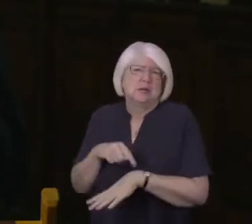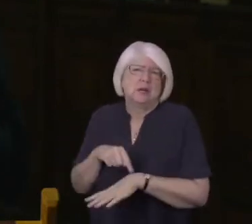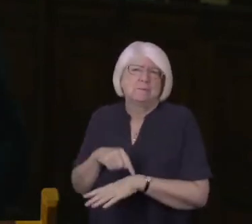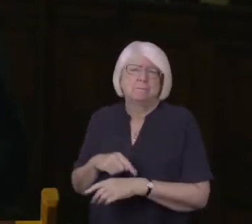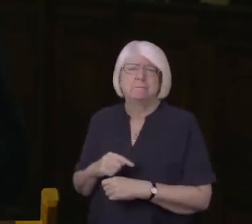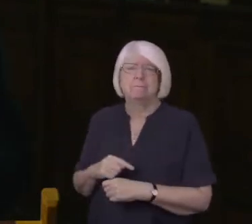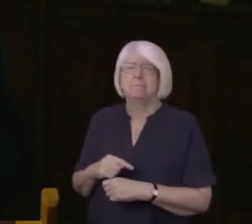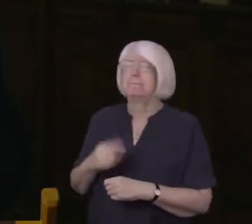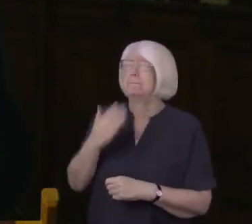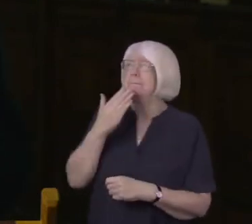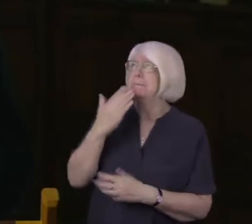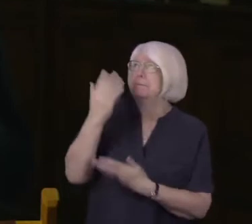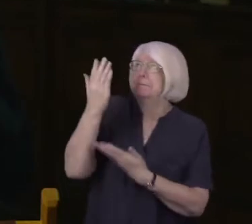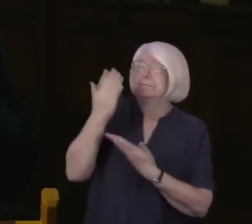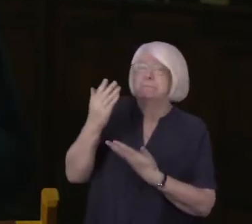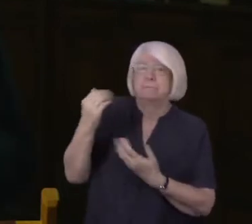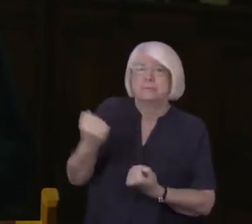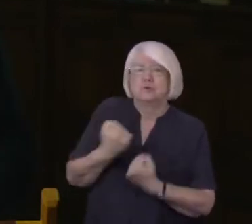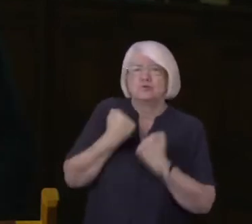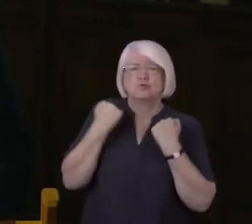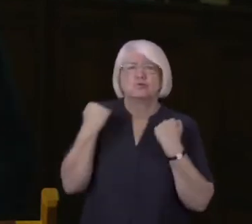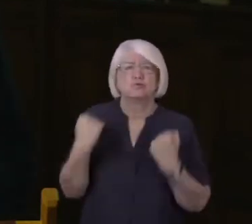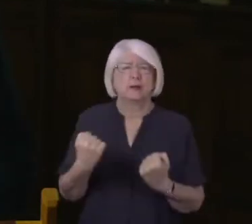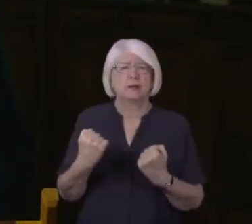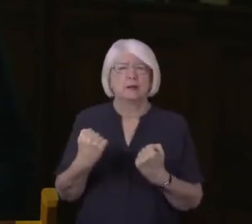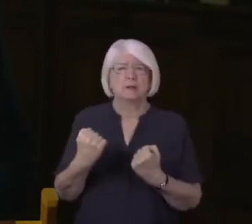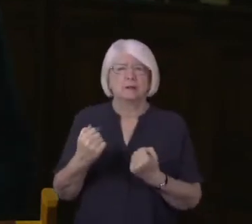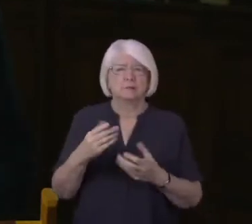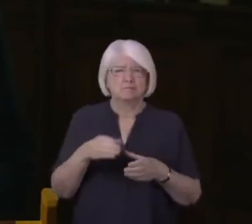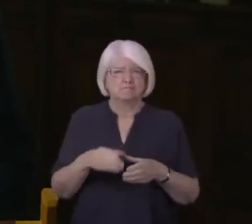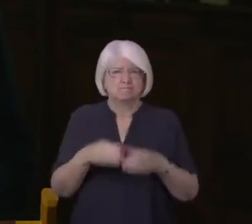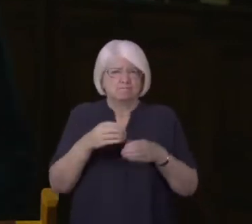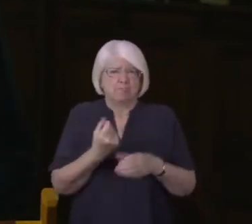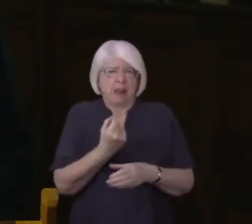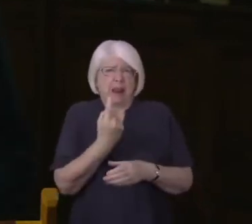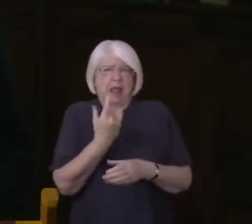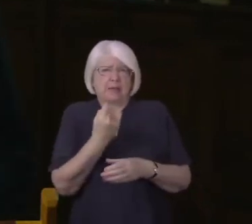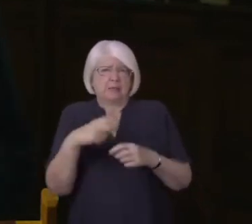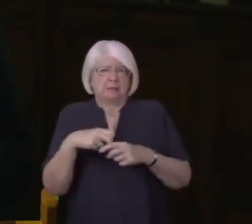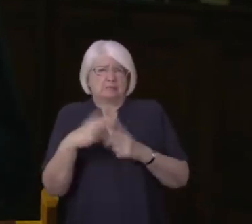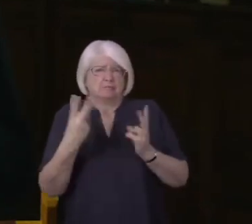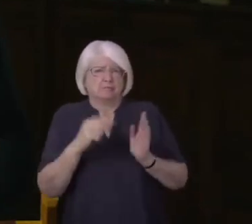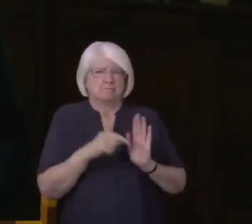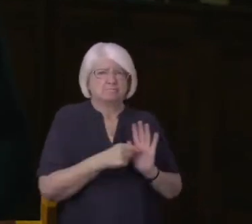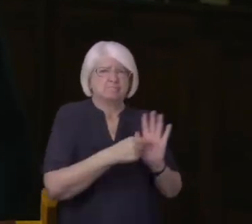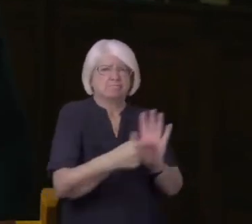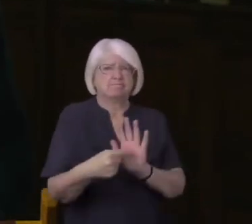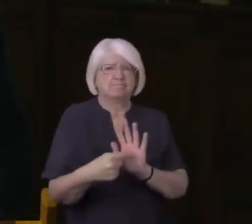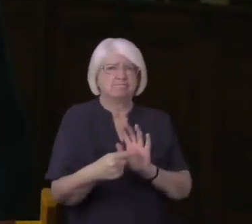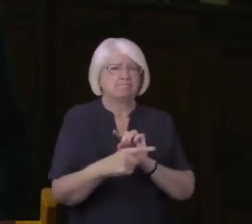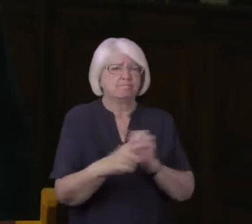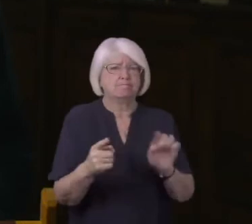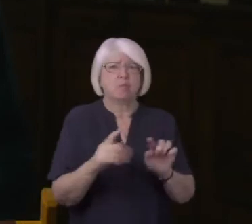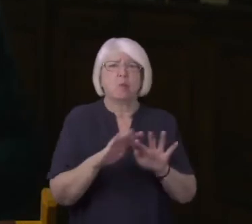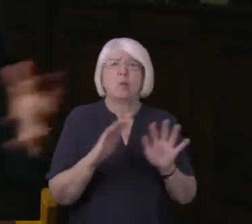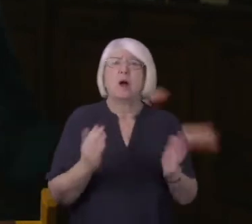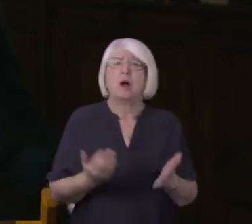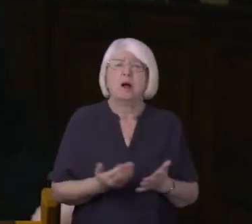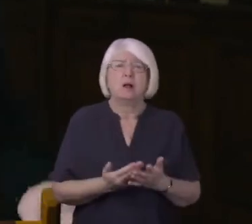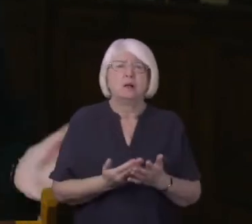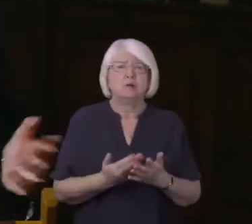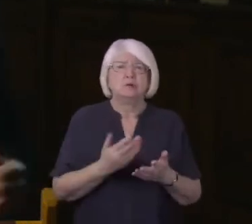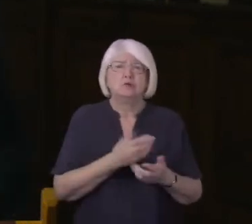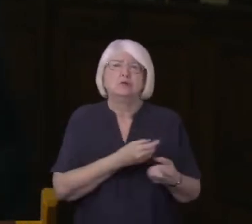me strength. Give us all strength to take this light into the world, to share your love with others,